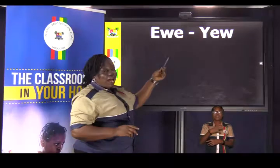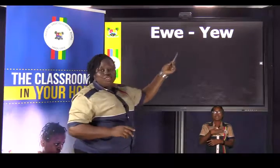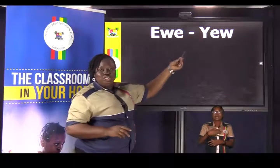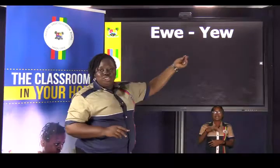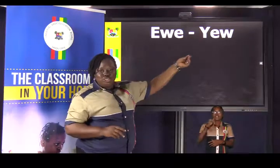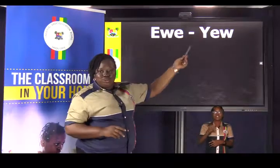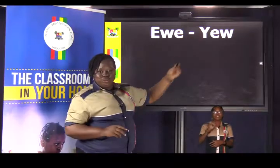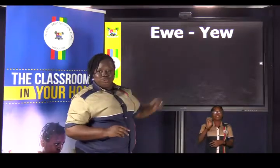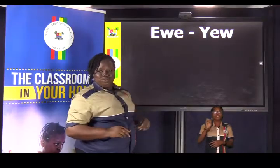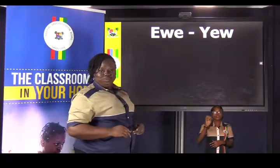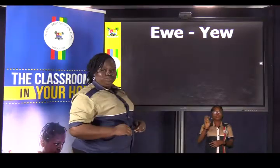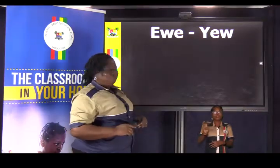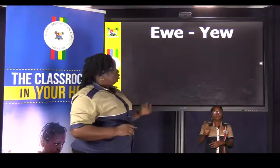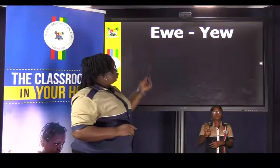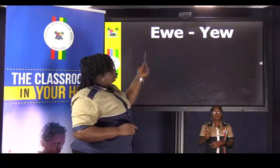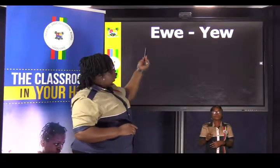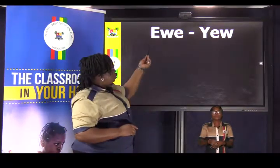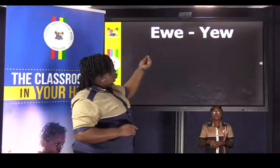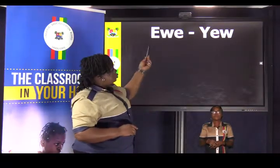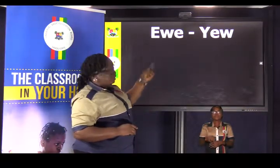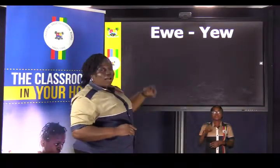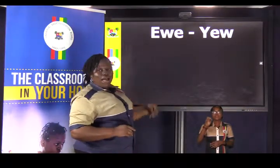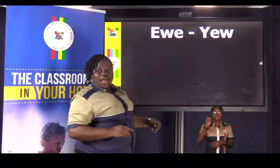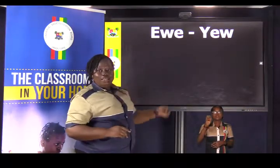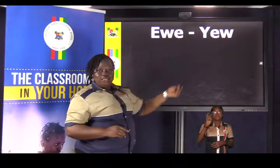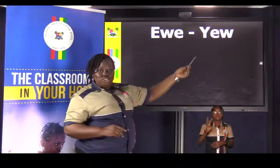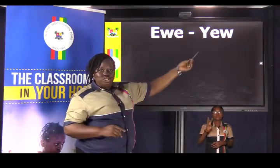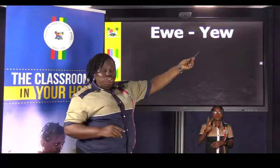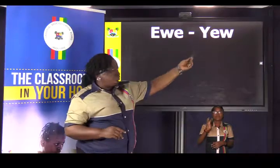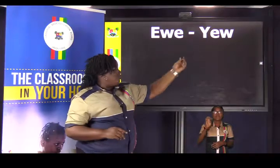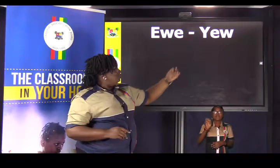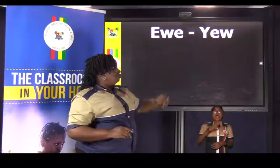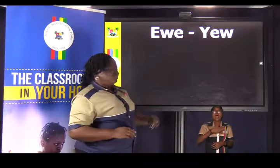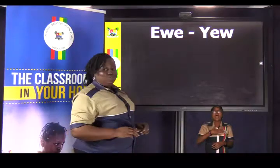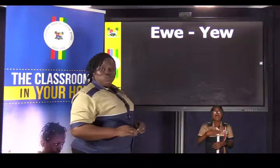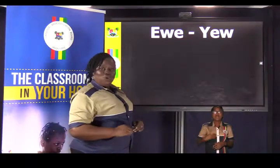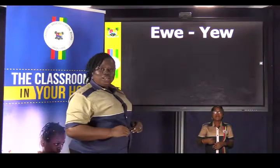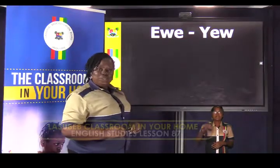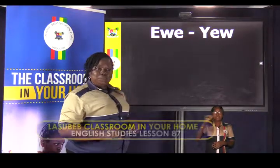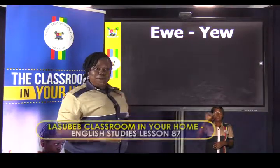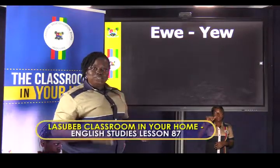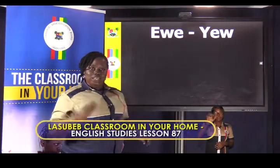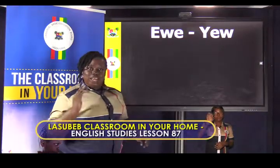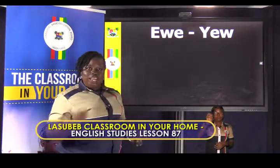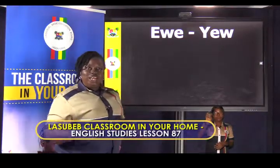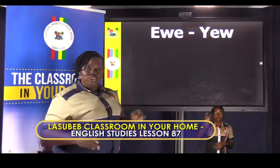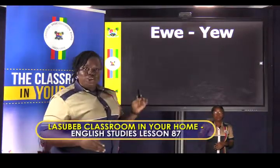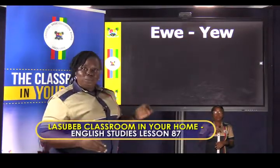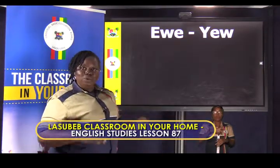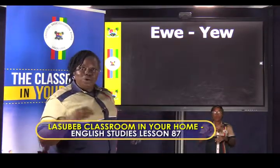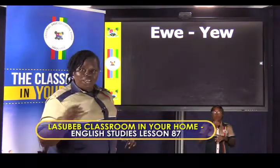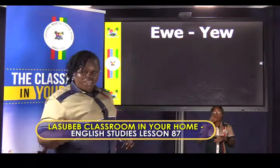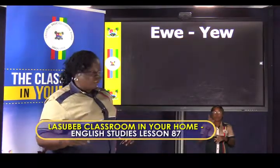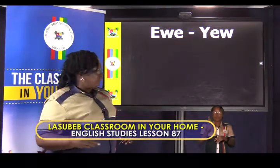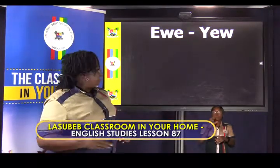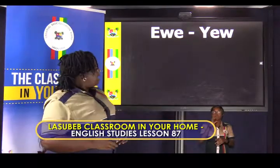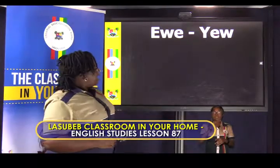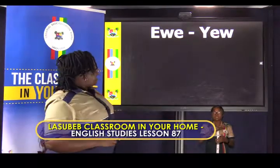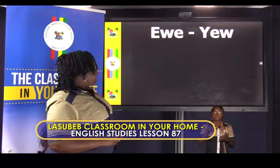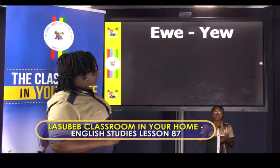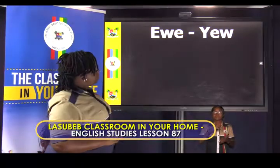You and you. You and you. One is spelled